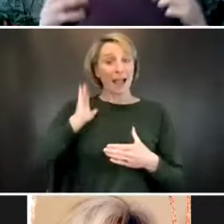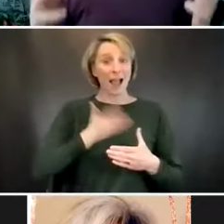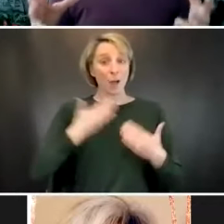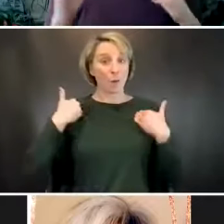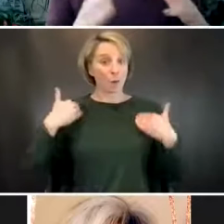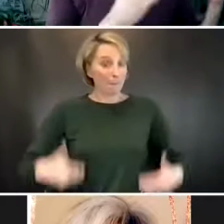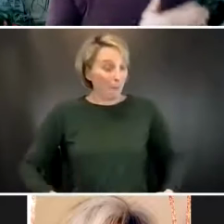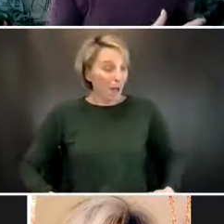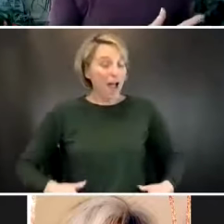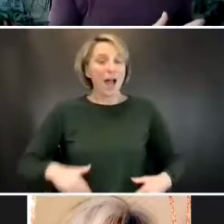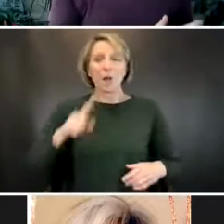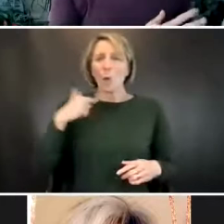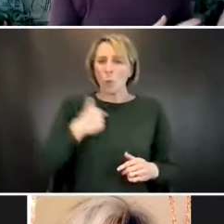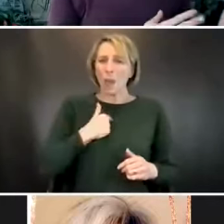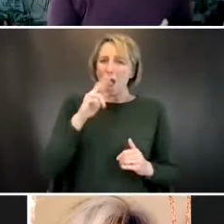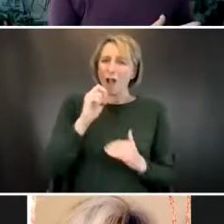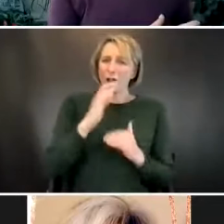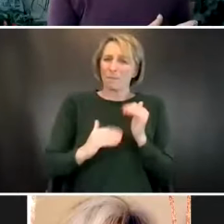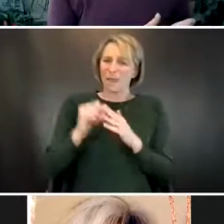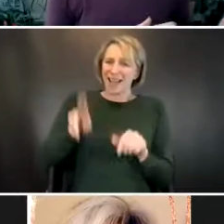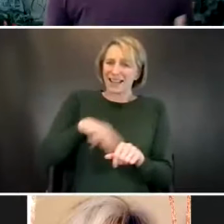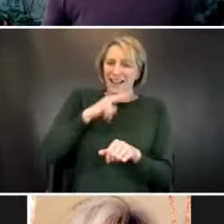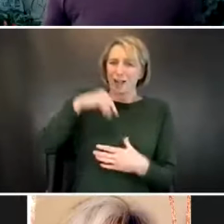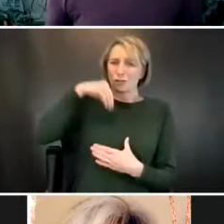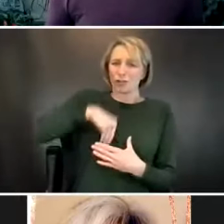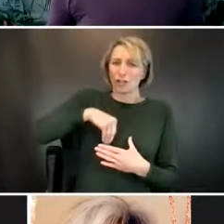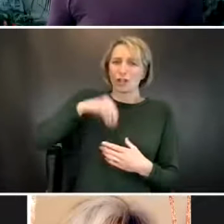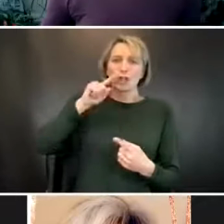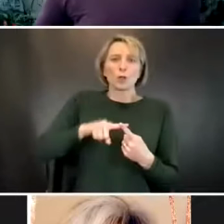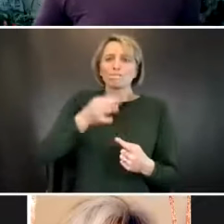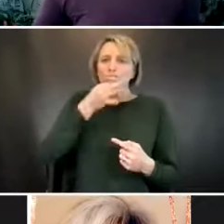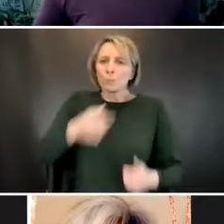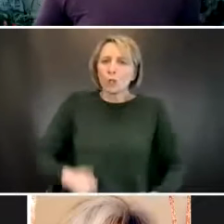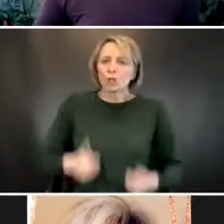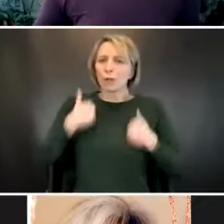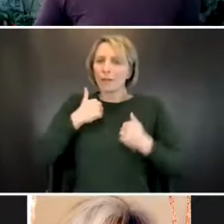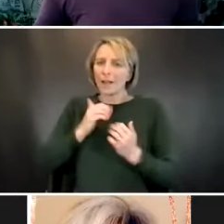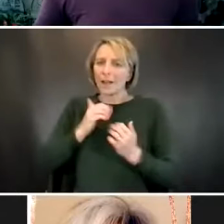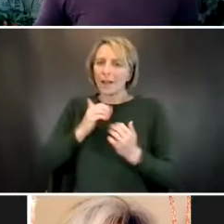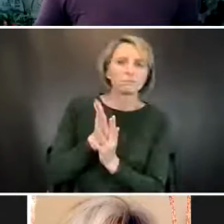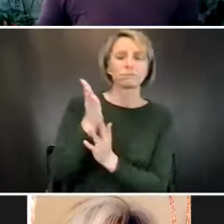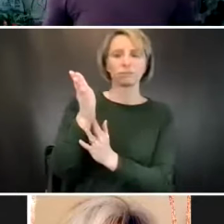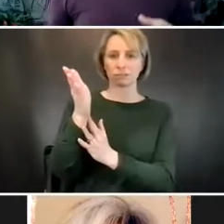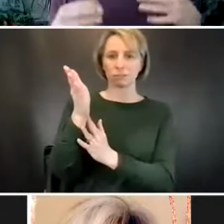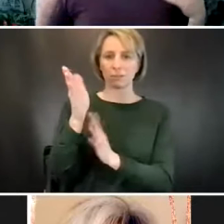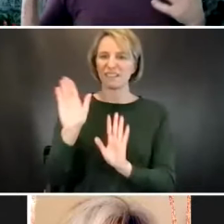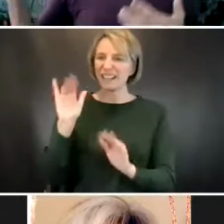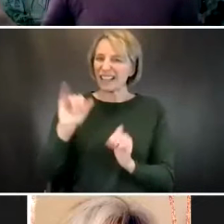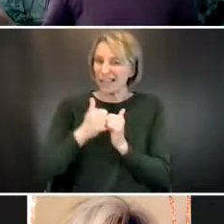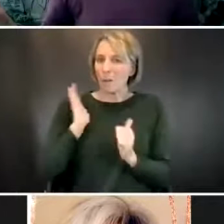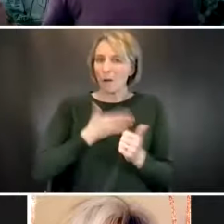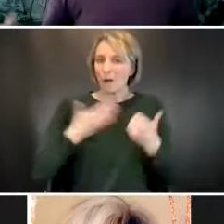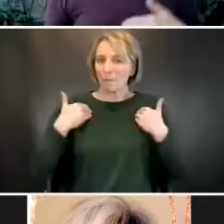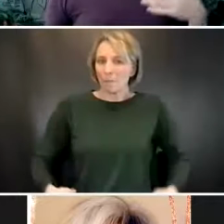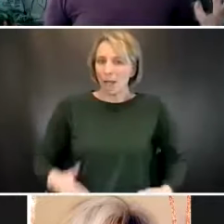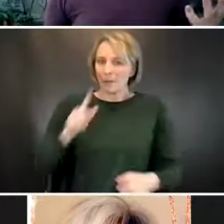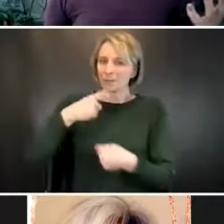So safe is where we're always trying to get back to. When we encounter a stressor, like